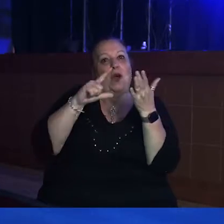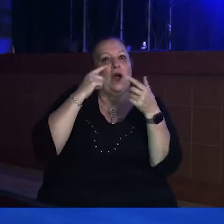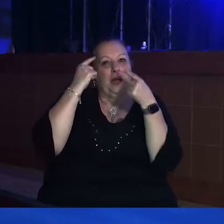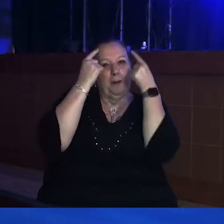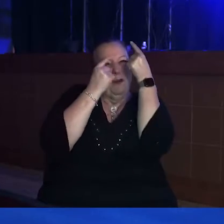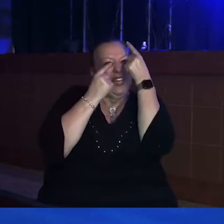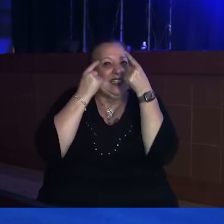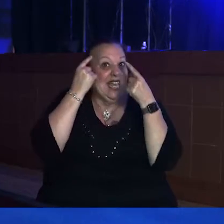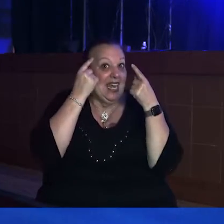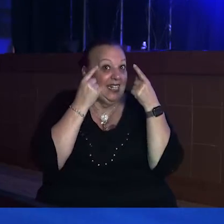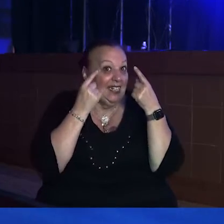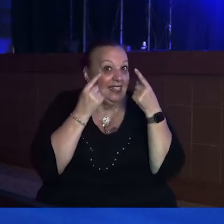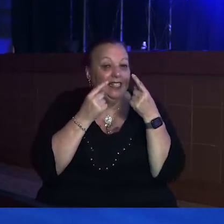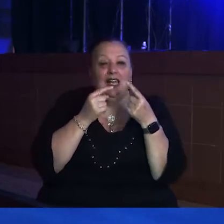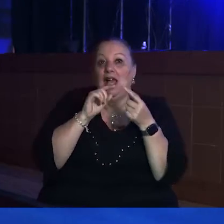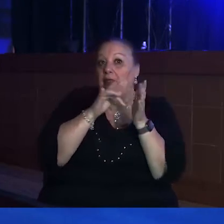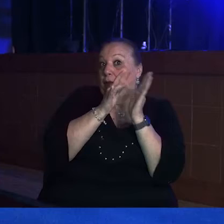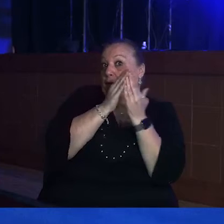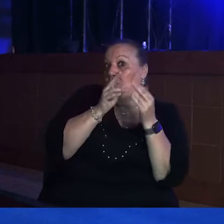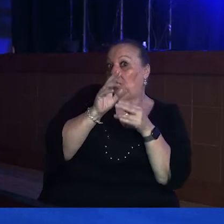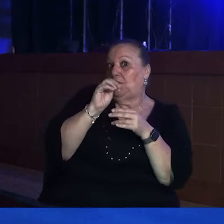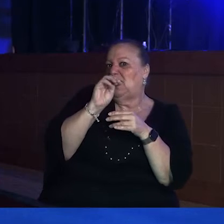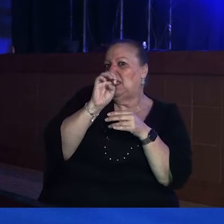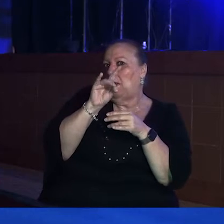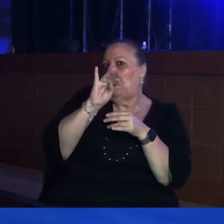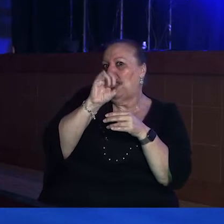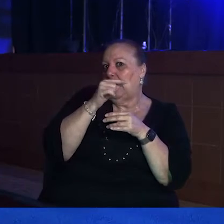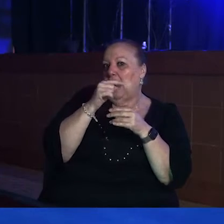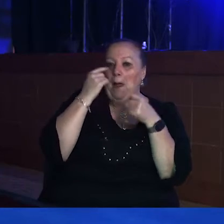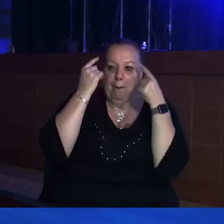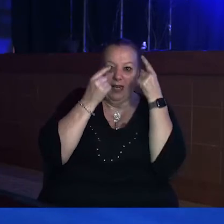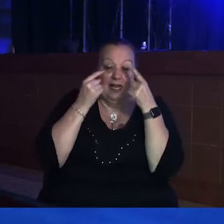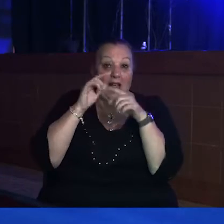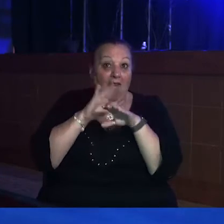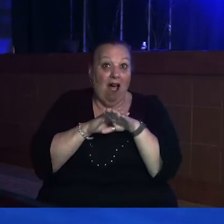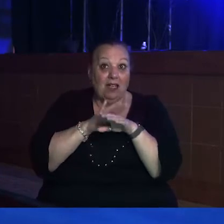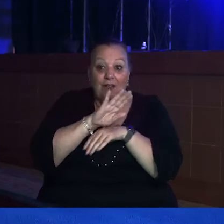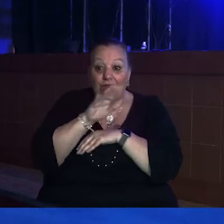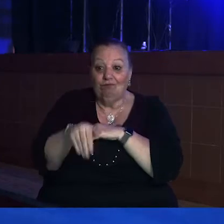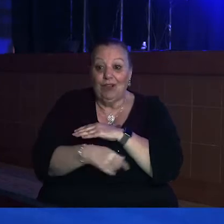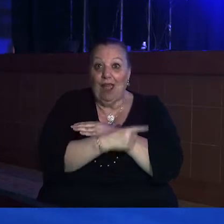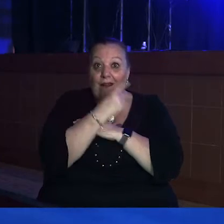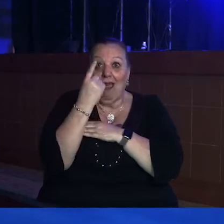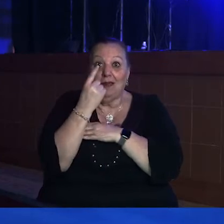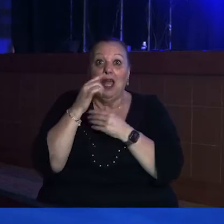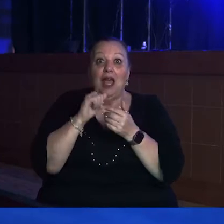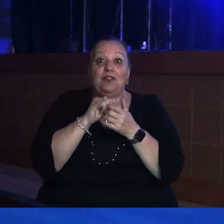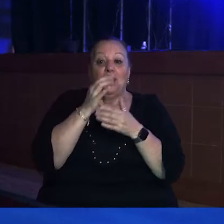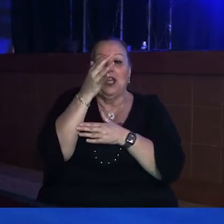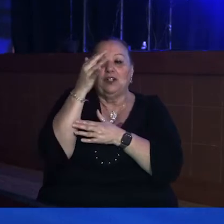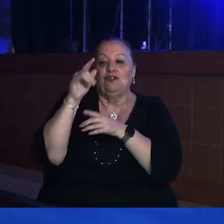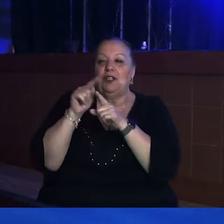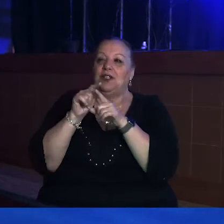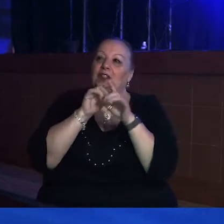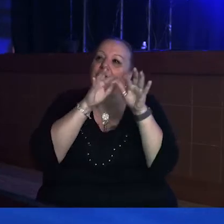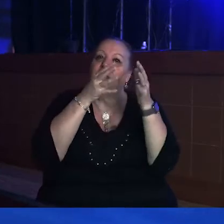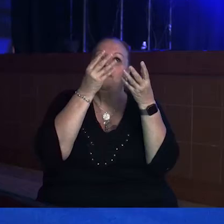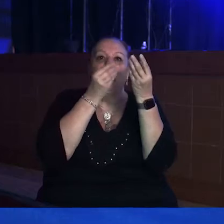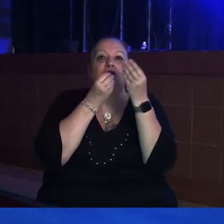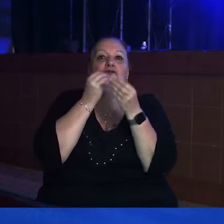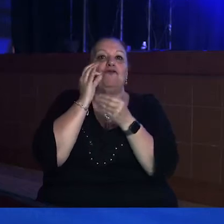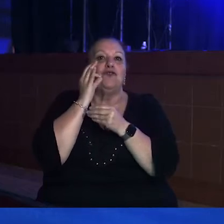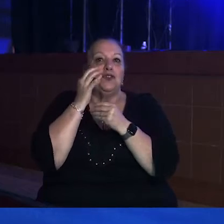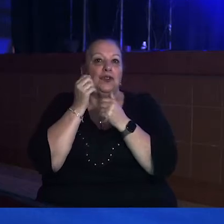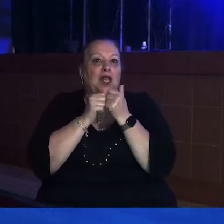the Bible uses it, meditating on it day and night. They're like trees that are planted along the riverbank, bearing fruit each season. Their leaves never